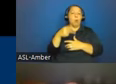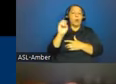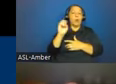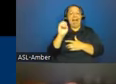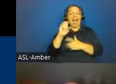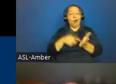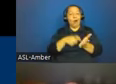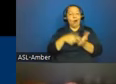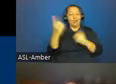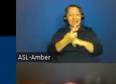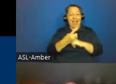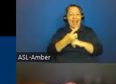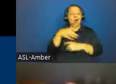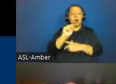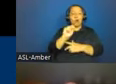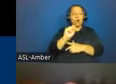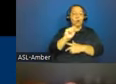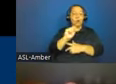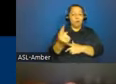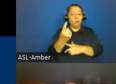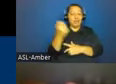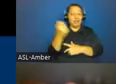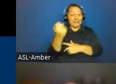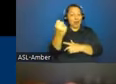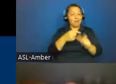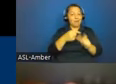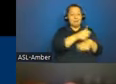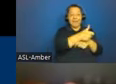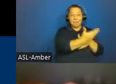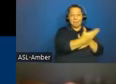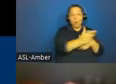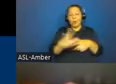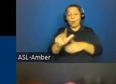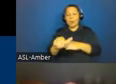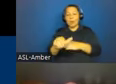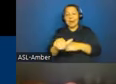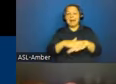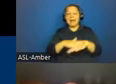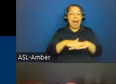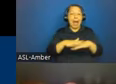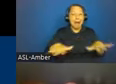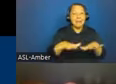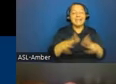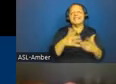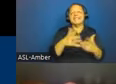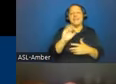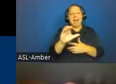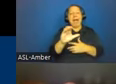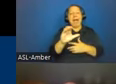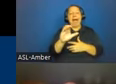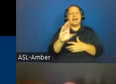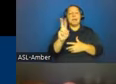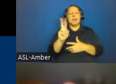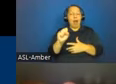October 1st, Saturday, from 10 a.m. to 3 p.m. on the campus of the MAC in Brown's Edition on First